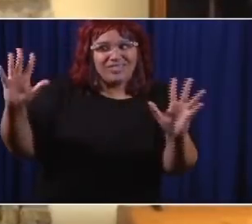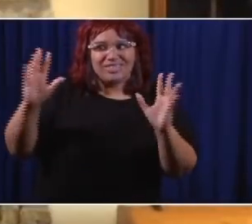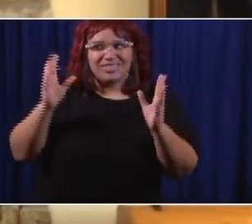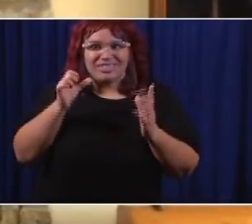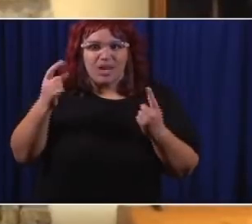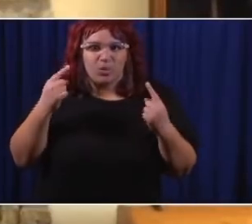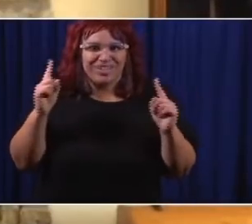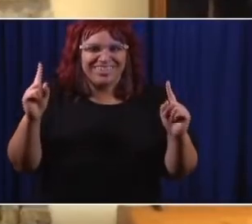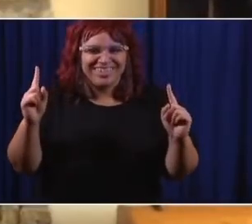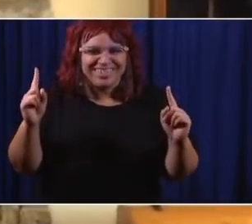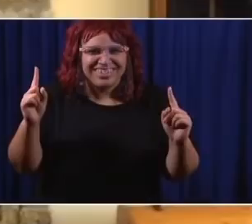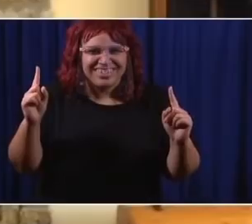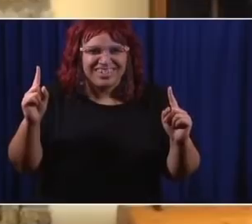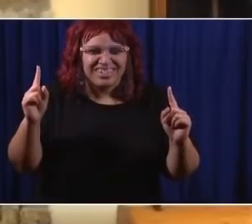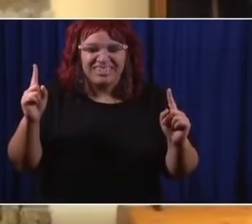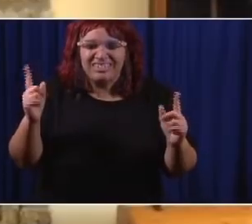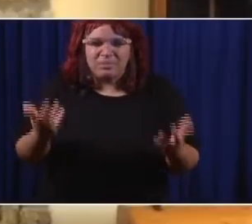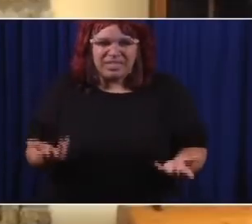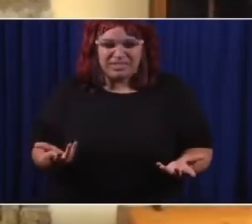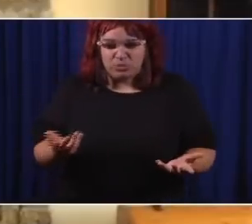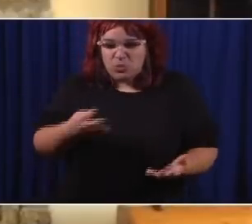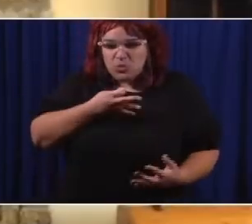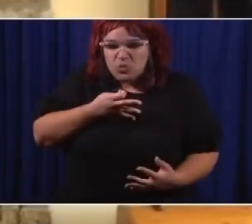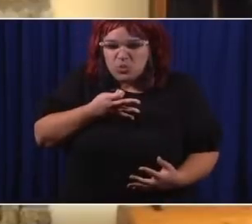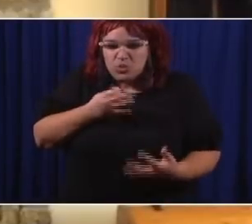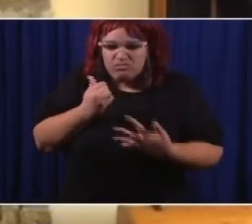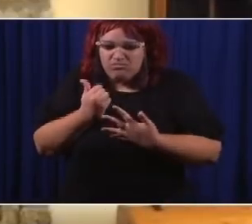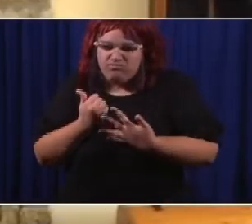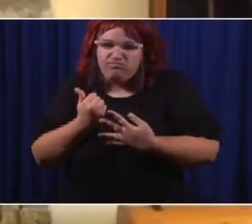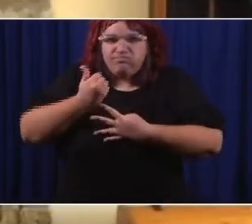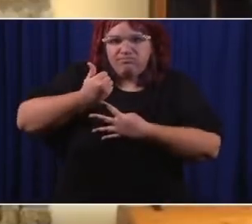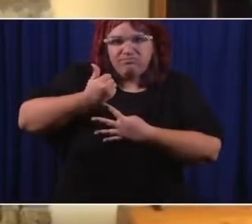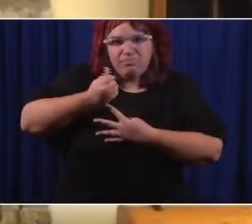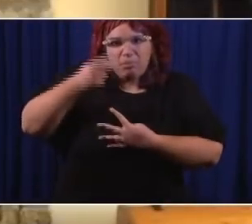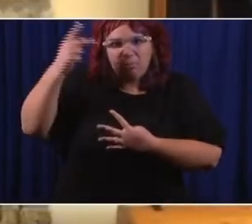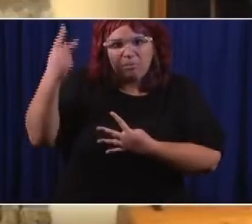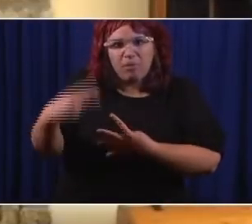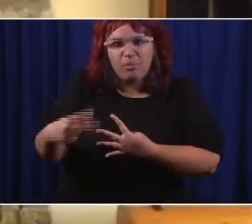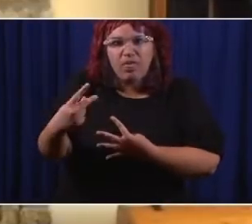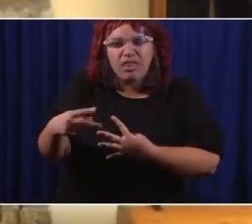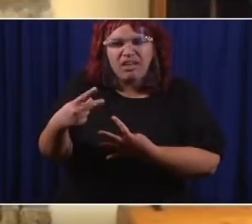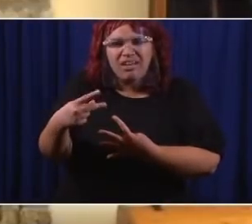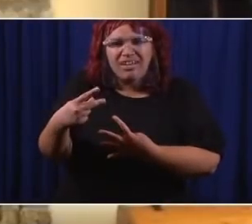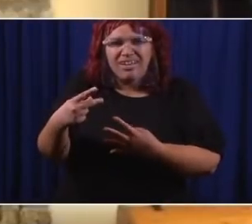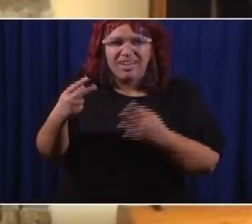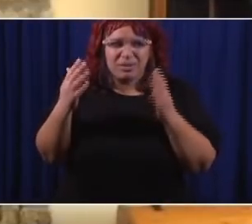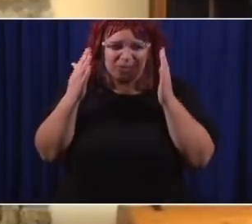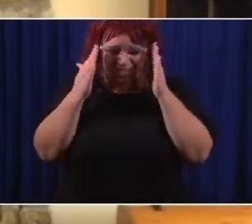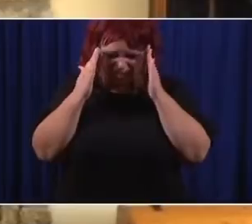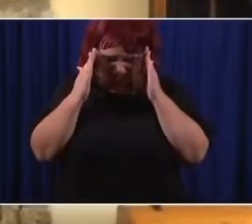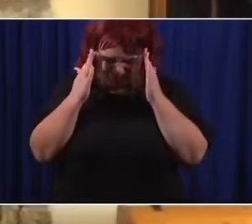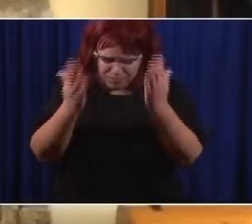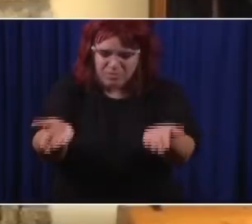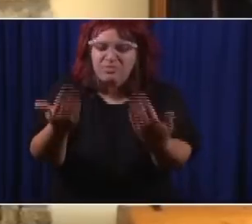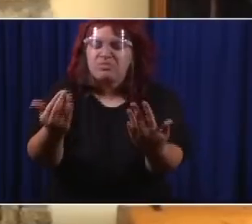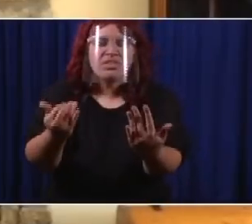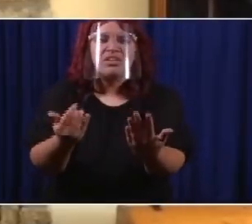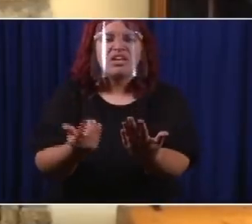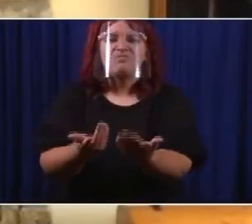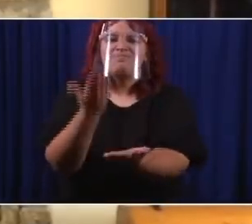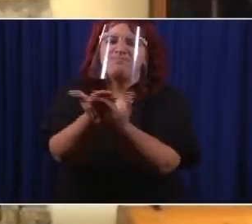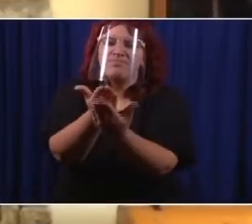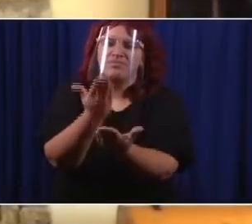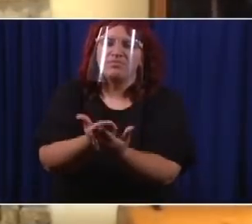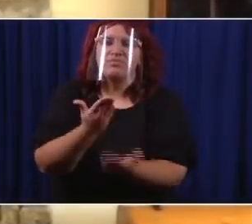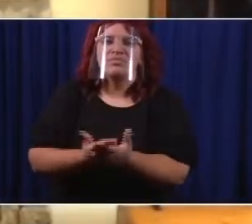the verge of going purple here in Hamilton County, are we going to expect shutdowns? I mean, what are the next steps